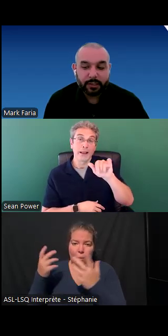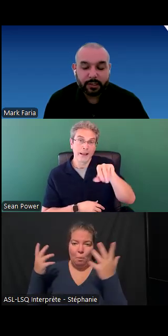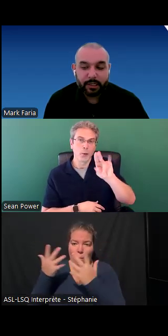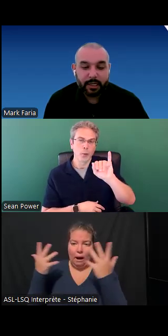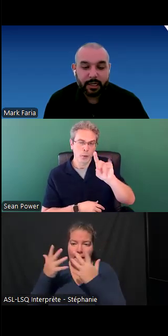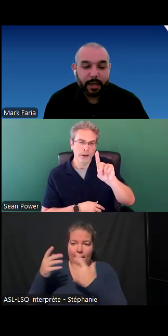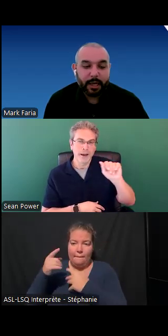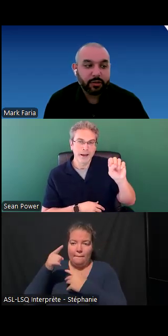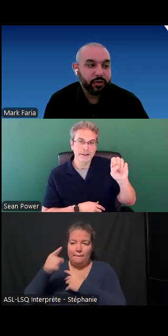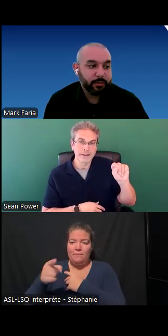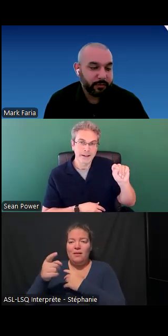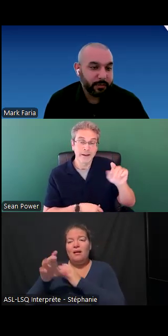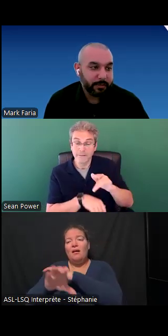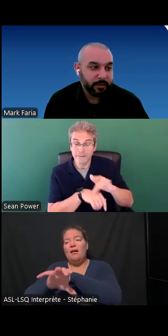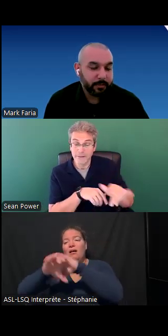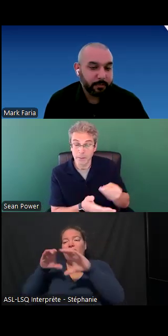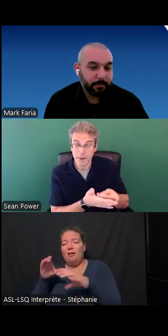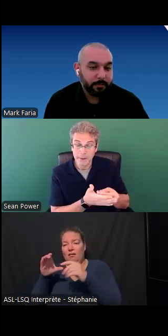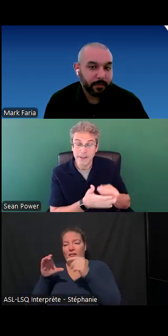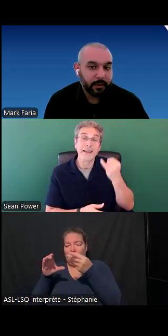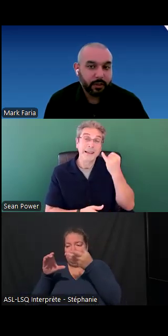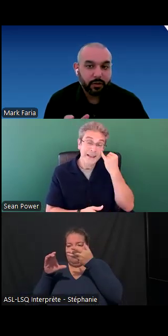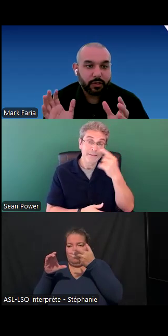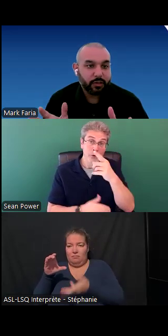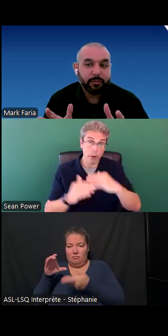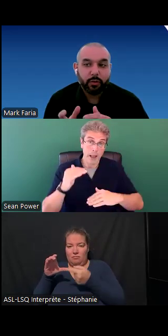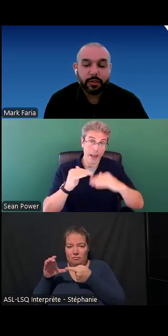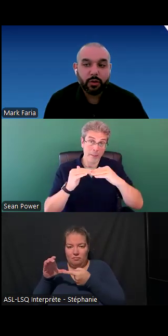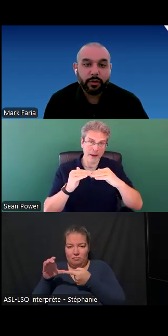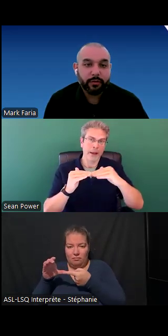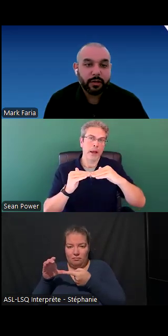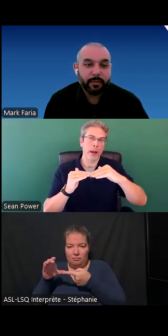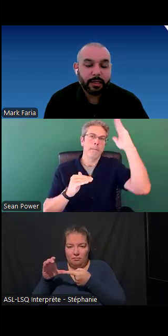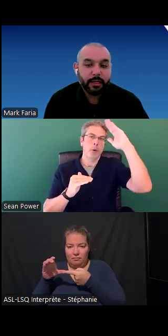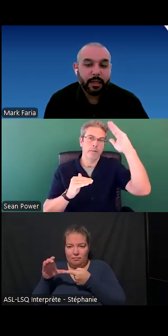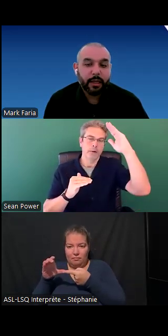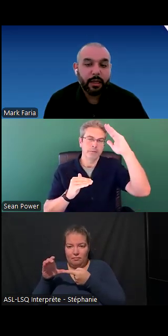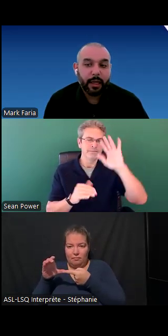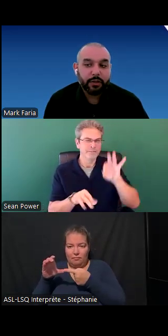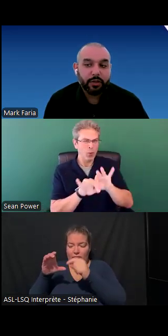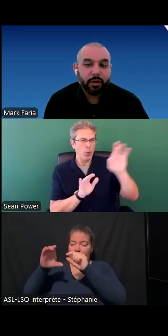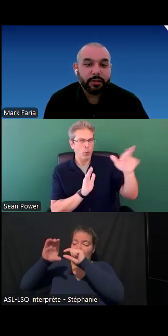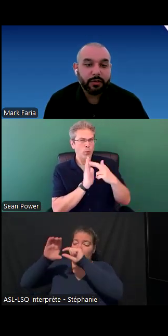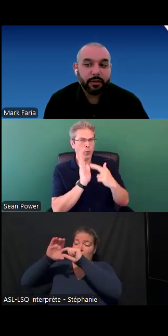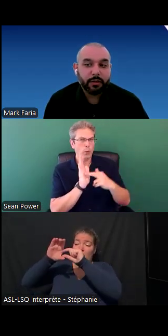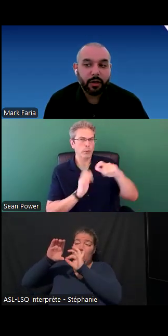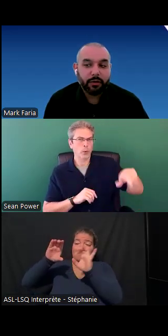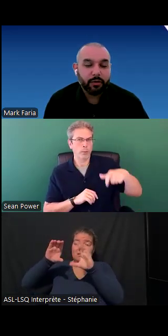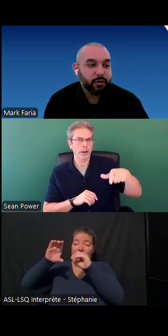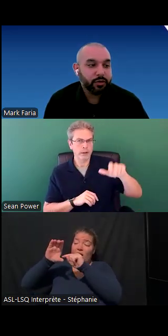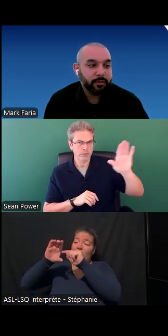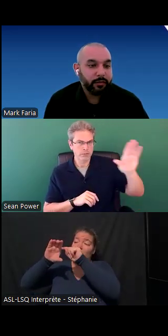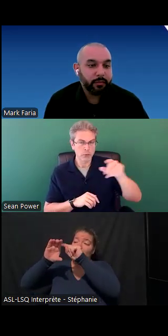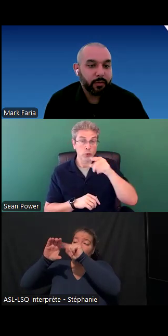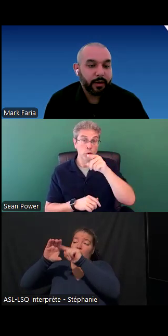limit is exceeded, impact social benefit payments. So this is just important to know if you live in Quebec and you are receiving